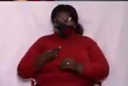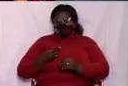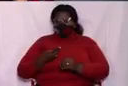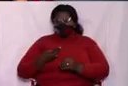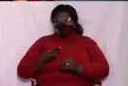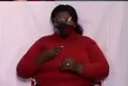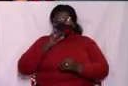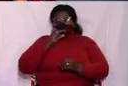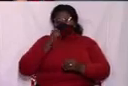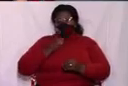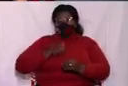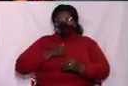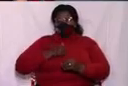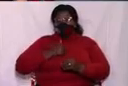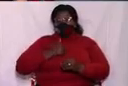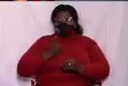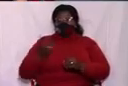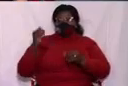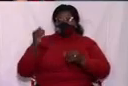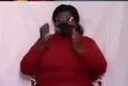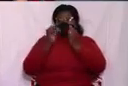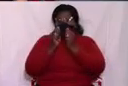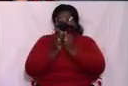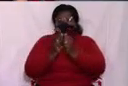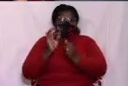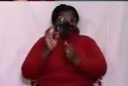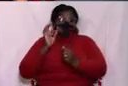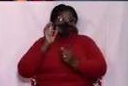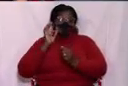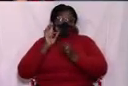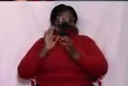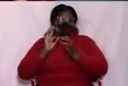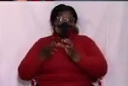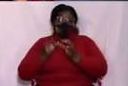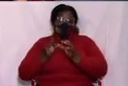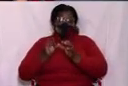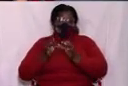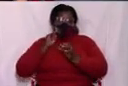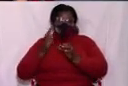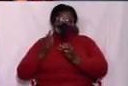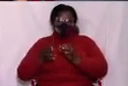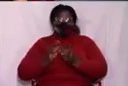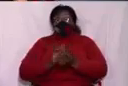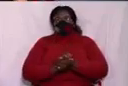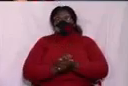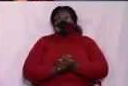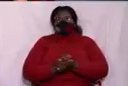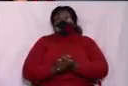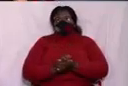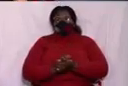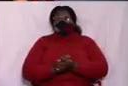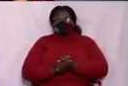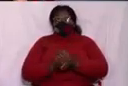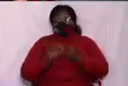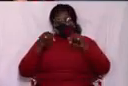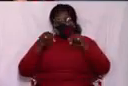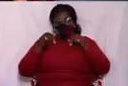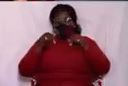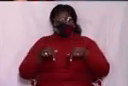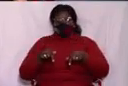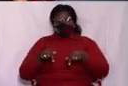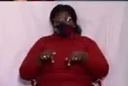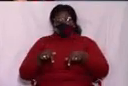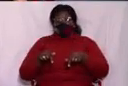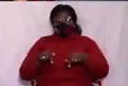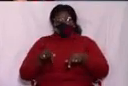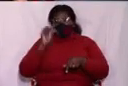I'm joined by Helena Amuero, our sign language interpreter. And tonight, or today, it's Klein